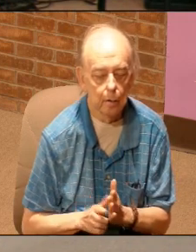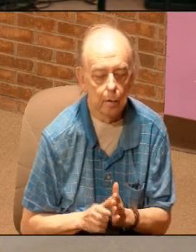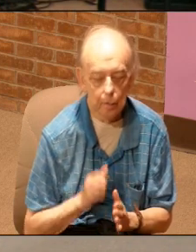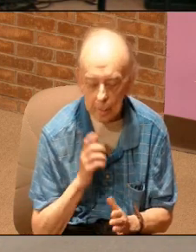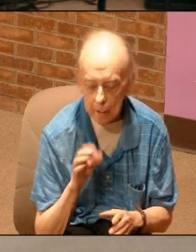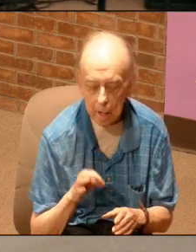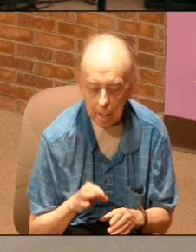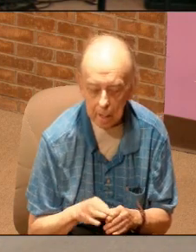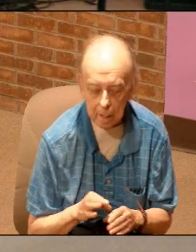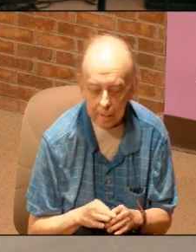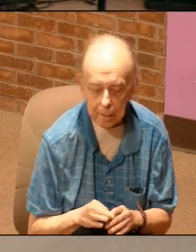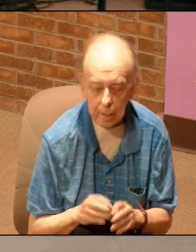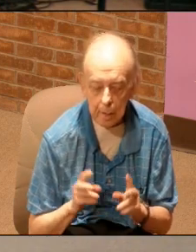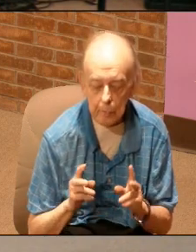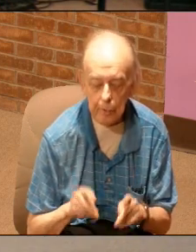officials.